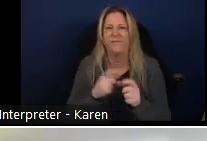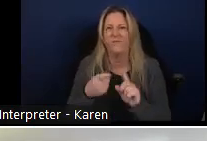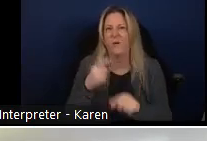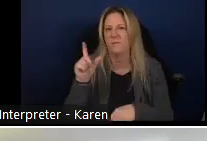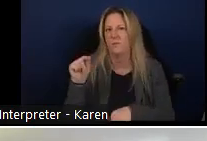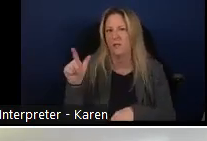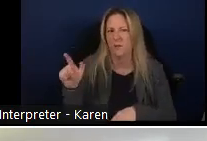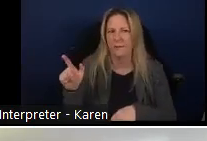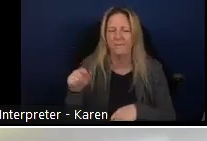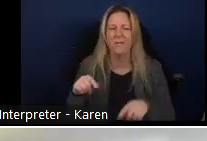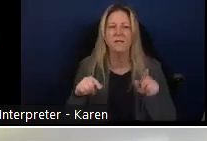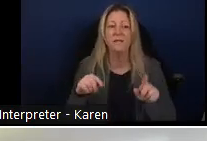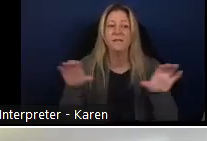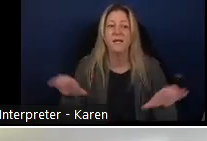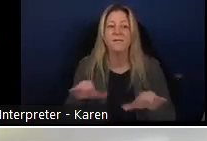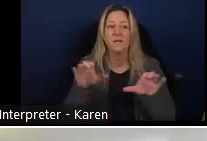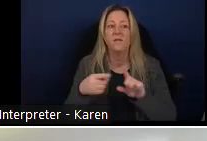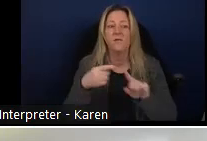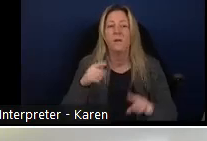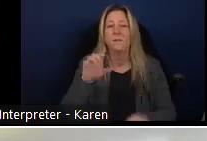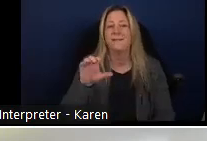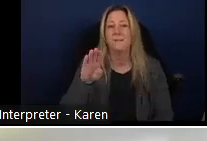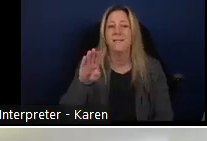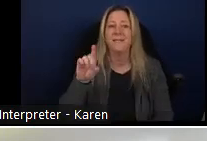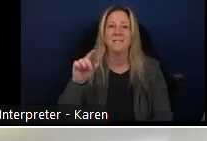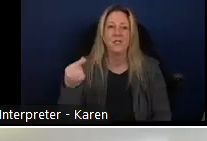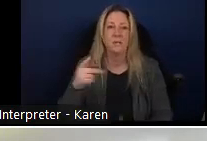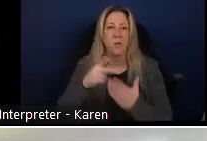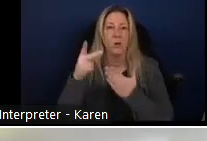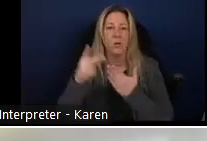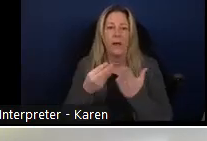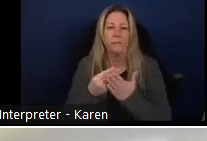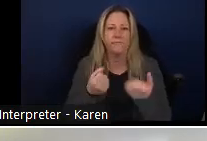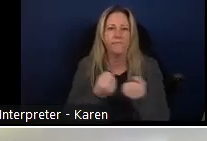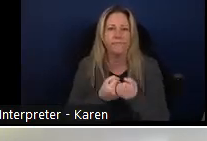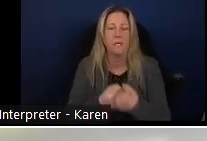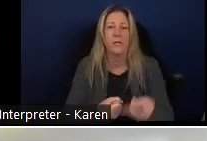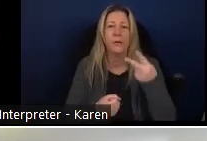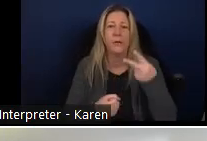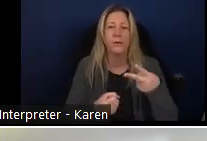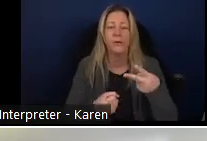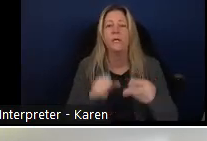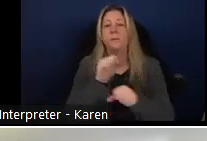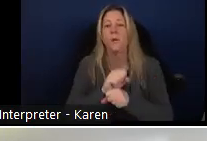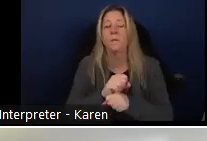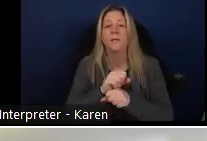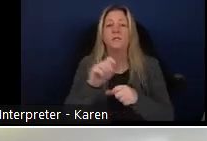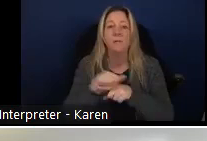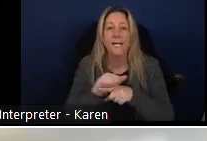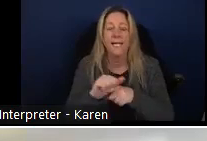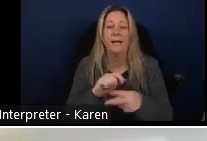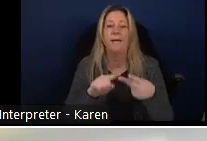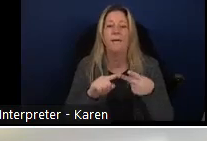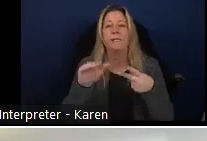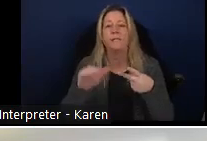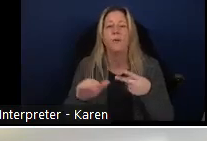These activities were funded by the CDBG program and include 2 primary program areas: employment training services and small business